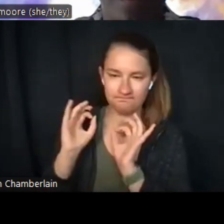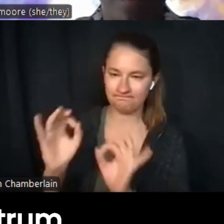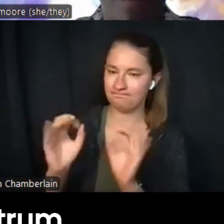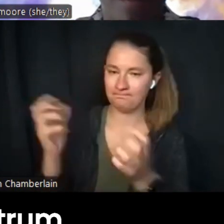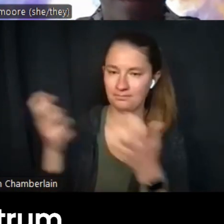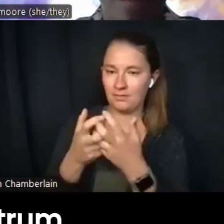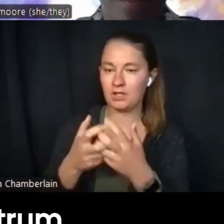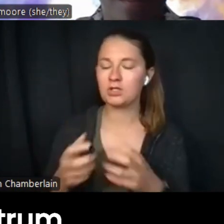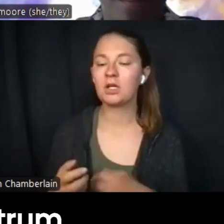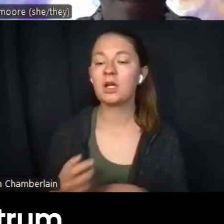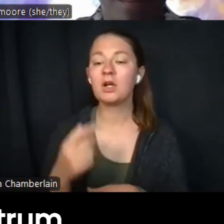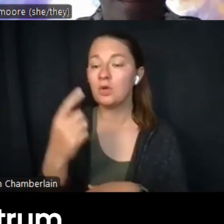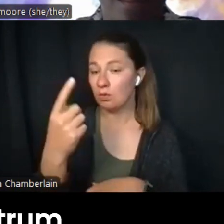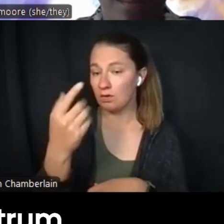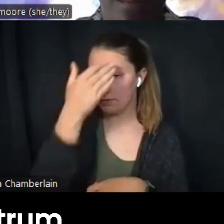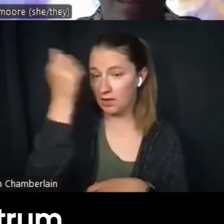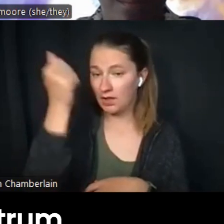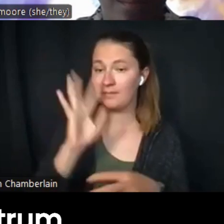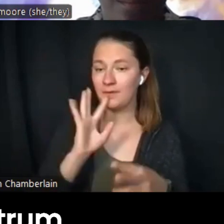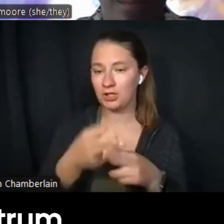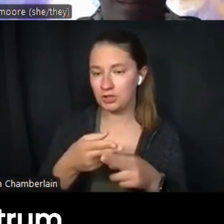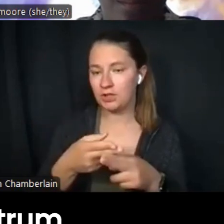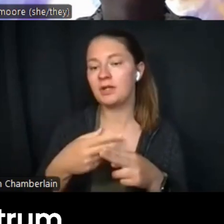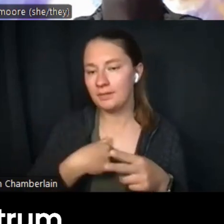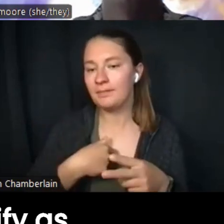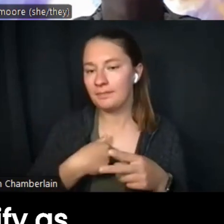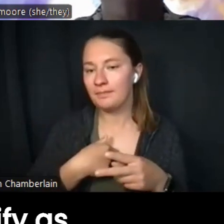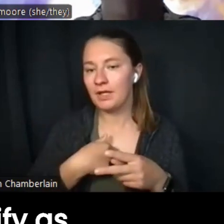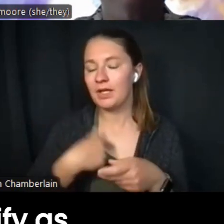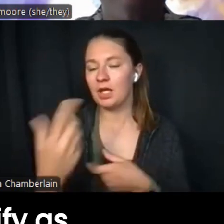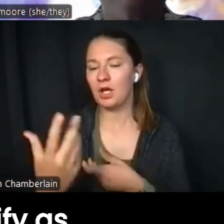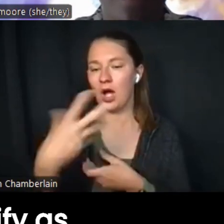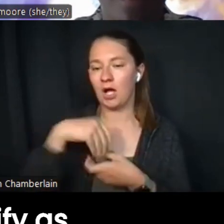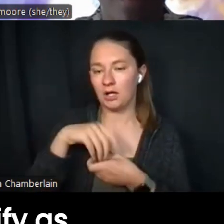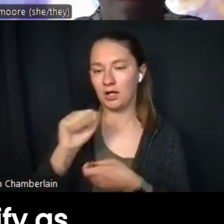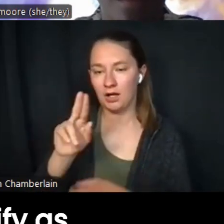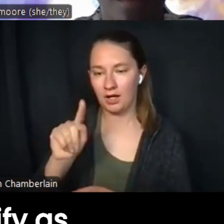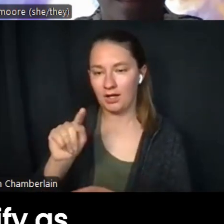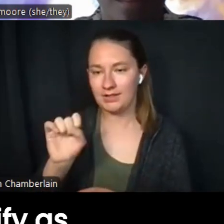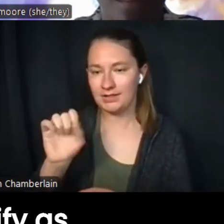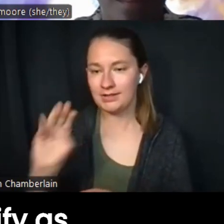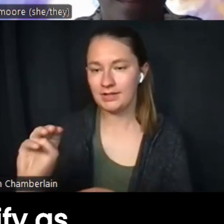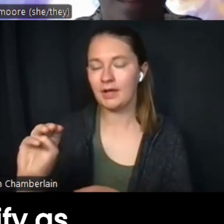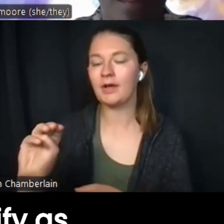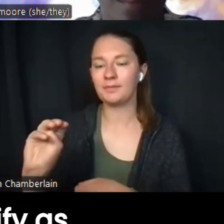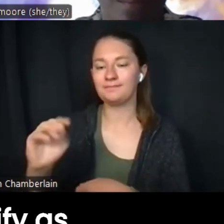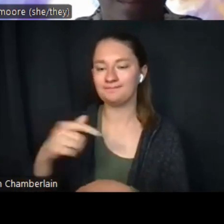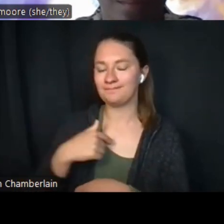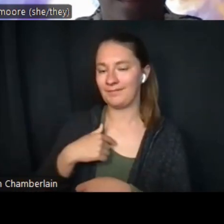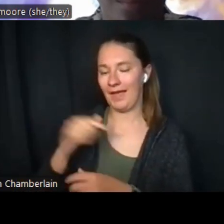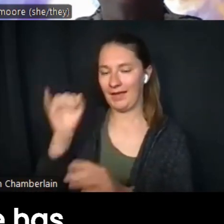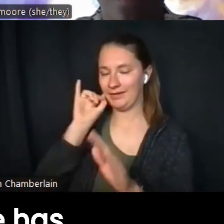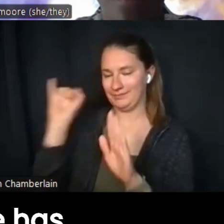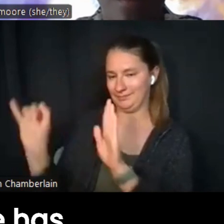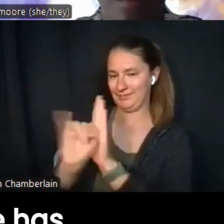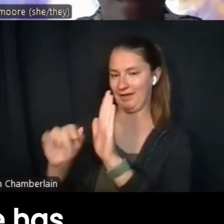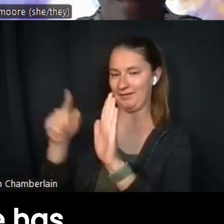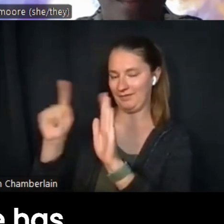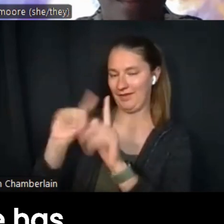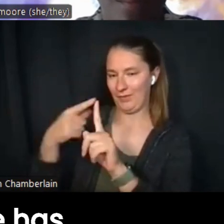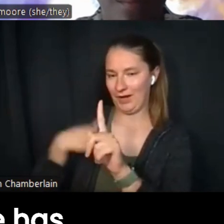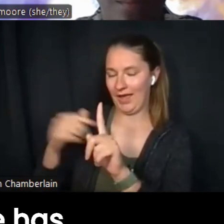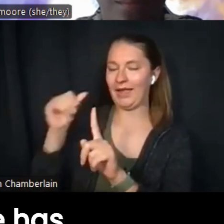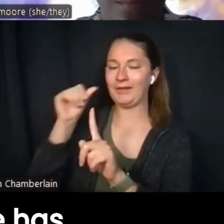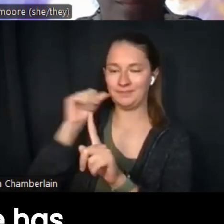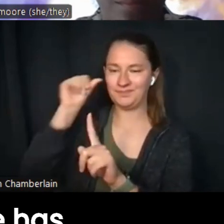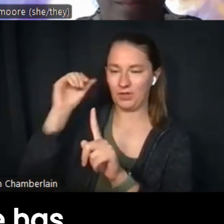identities I didn't mention is that I have an autism spectrum disorder that was diagnosed as an adult and identify as autistic. And the